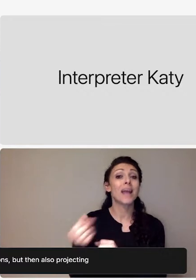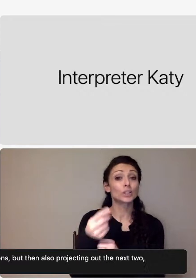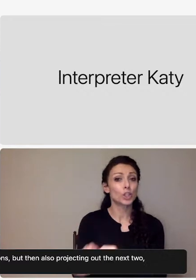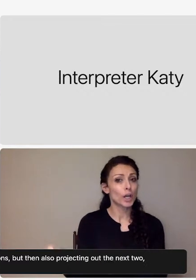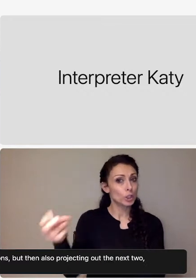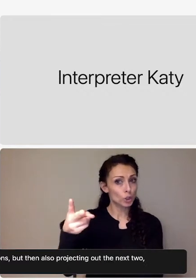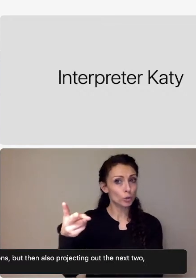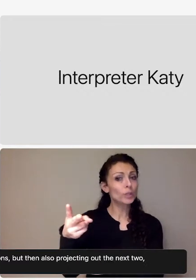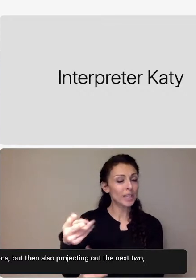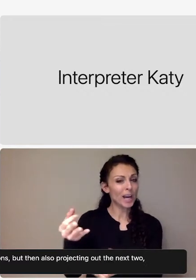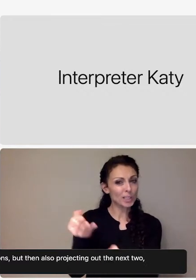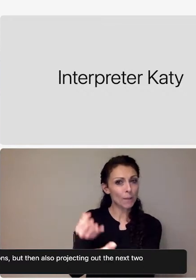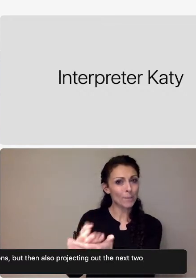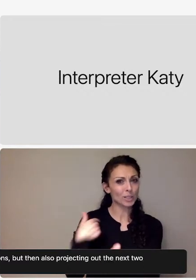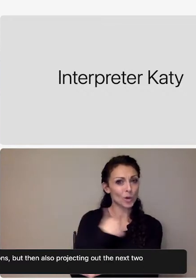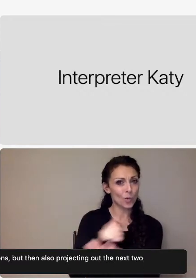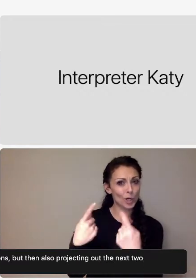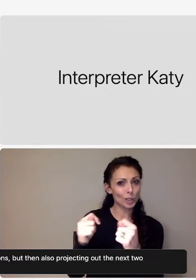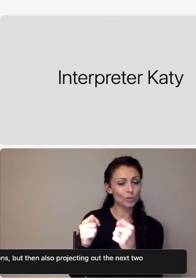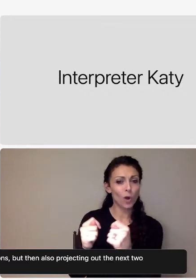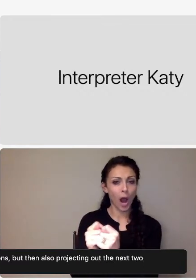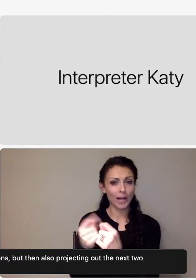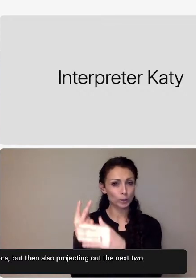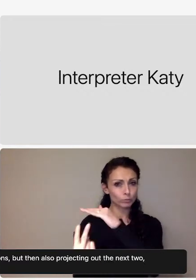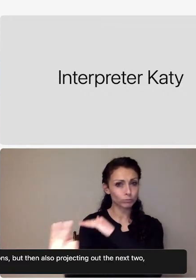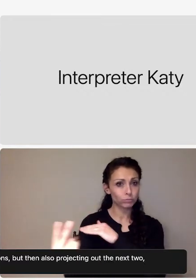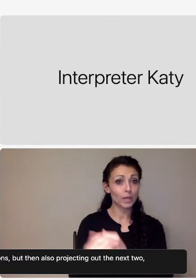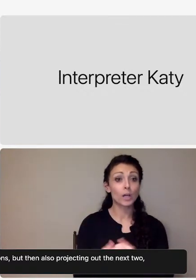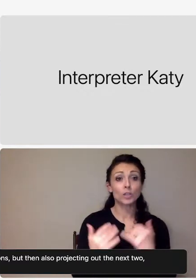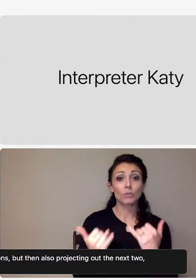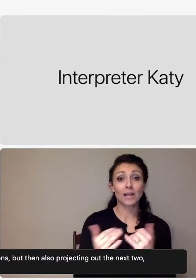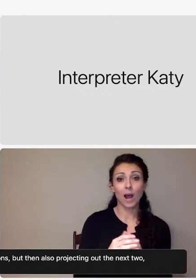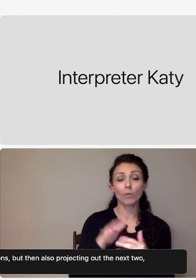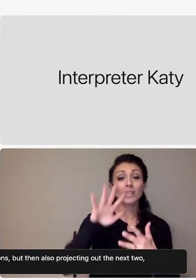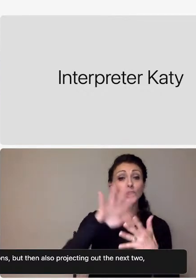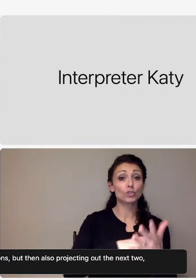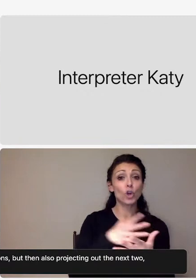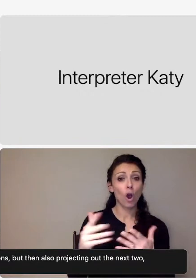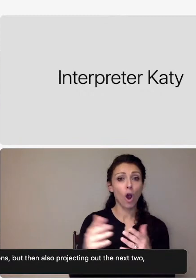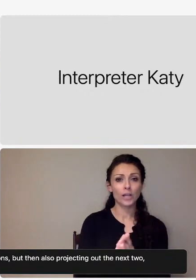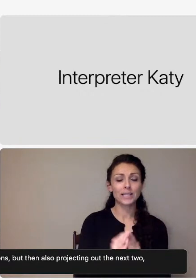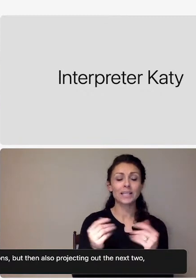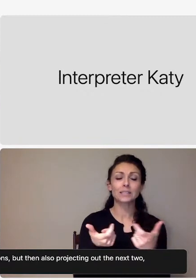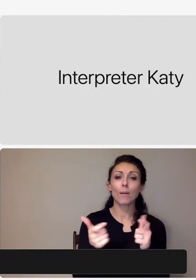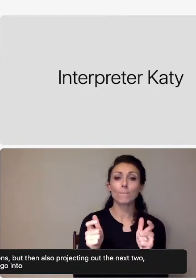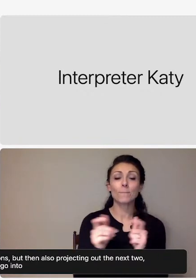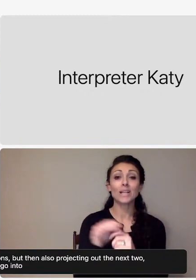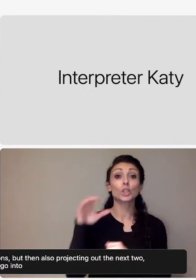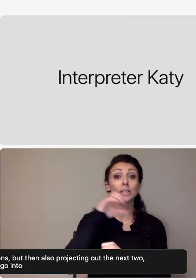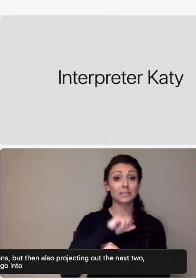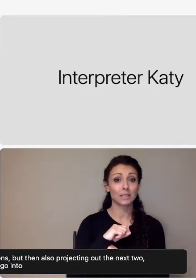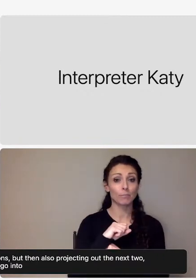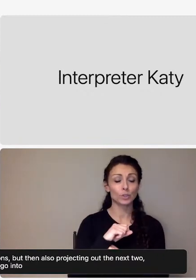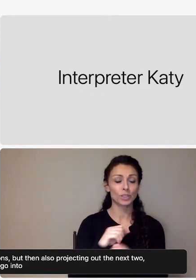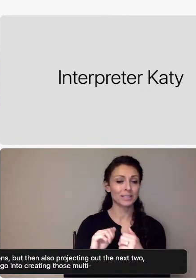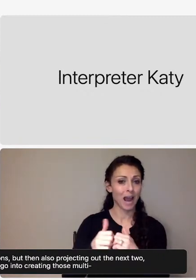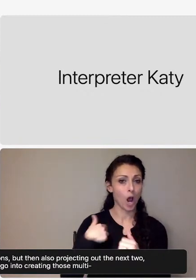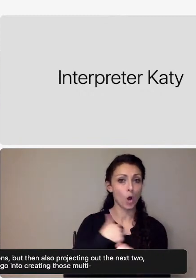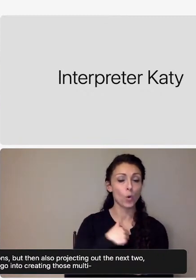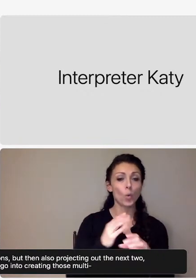fiscal years so here we have a chart of the major assumptions that go into creating those multi-year